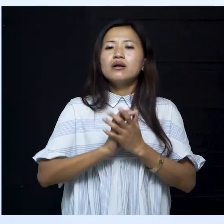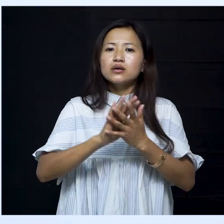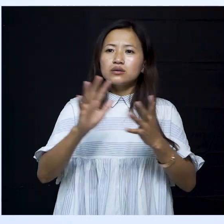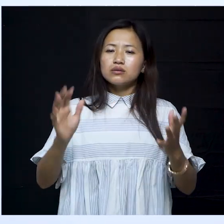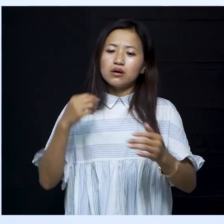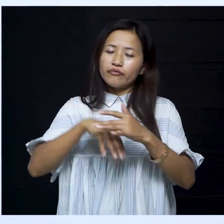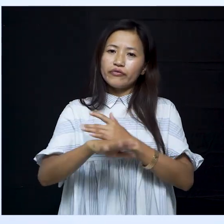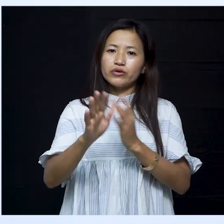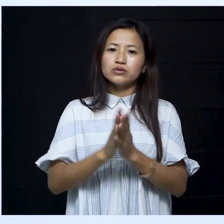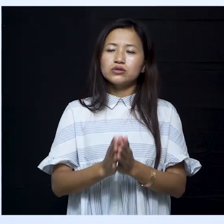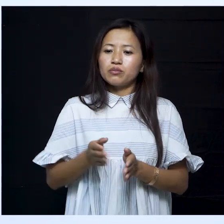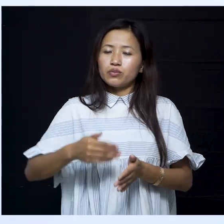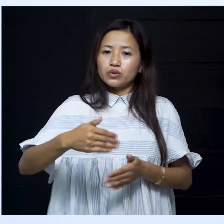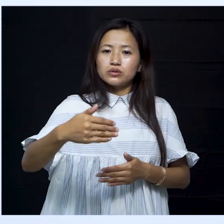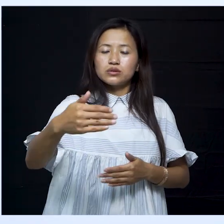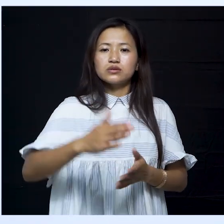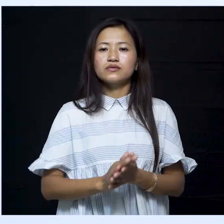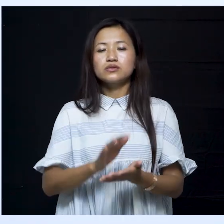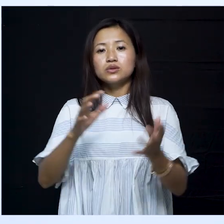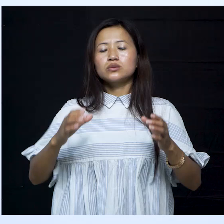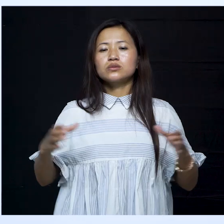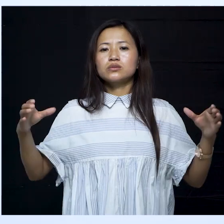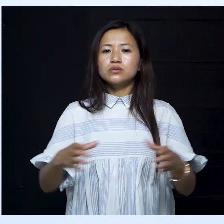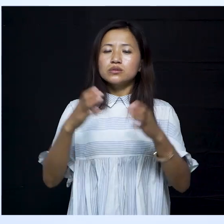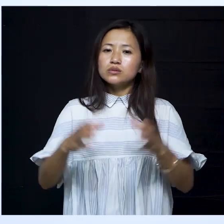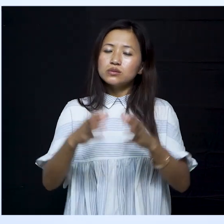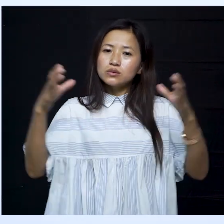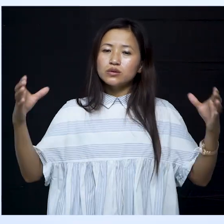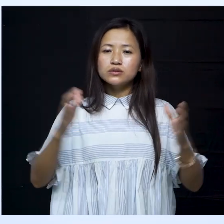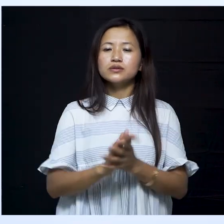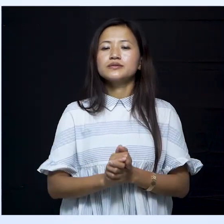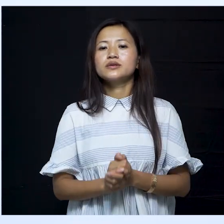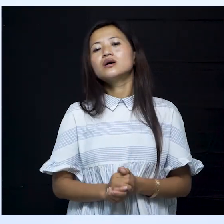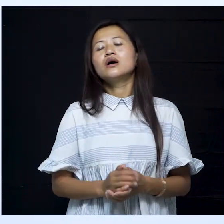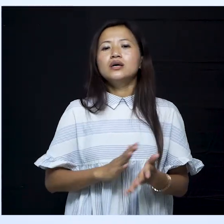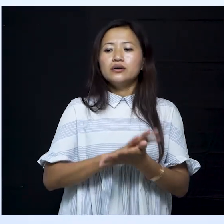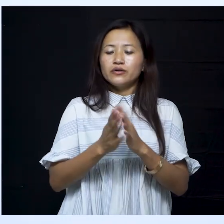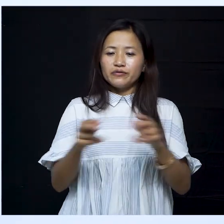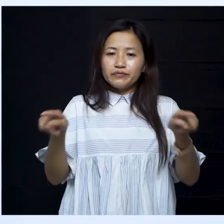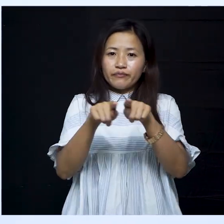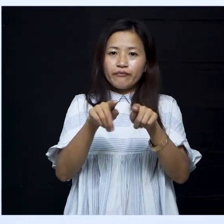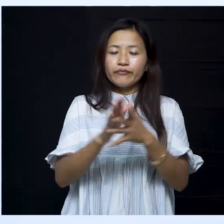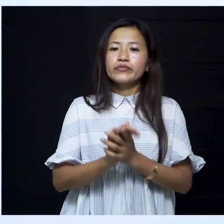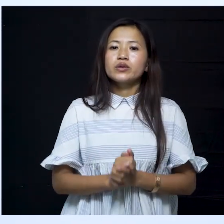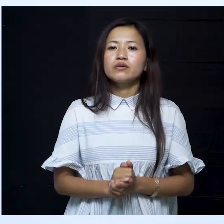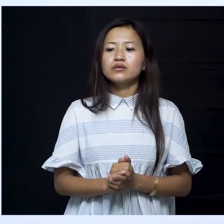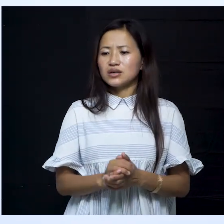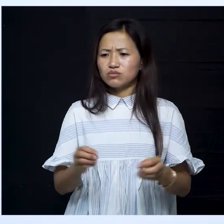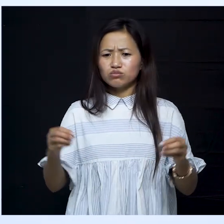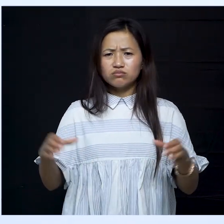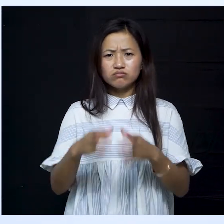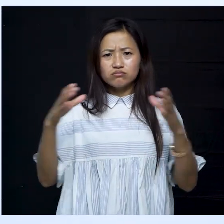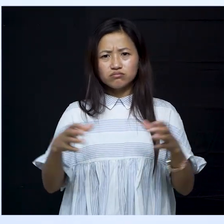has undergone a process of toasting. So what is toasting? I'm sure you are familiar with toasting your breakfast